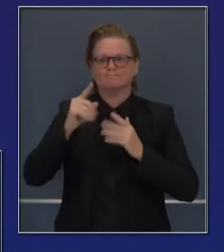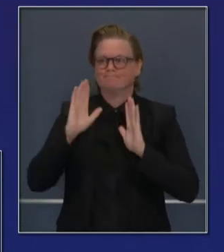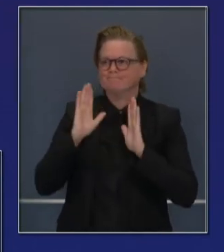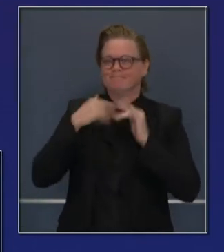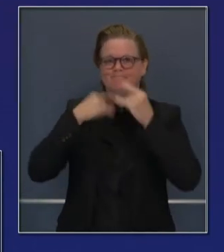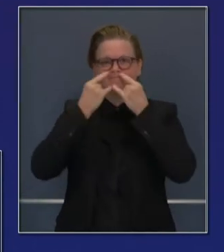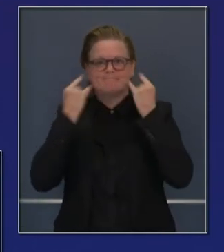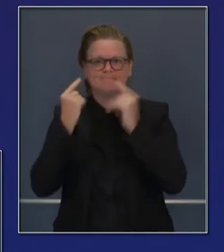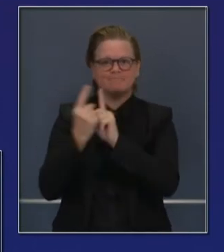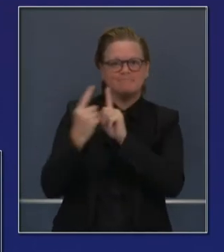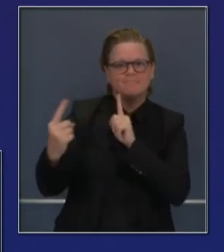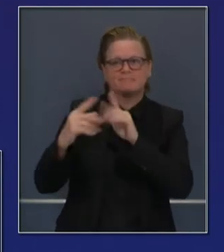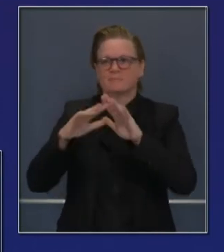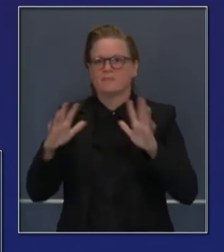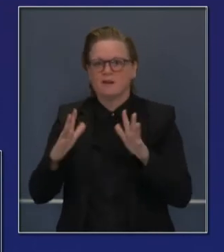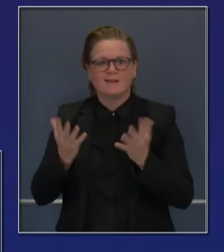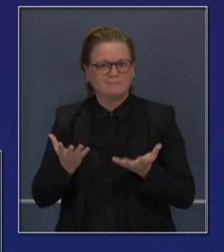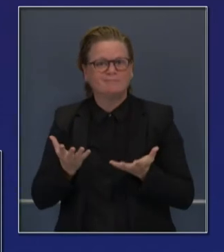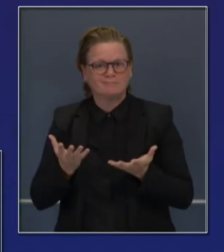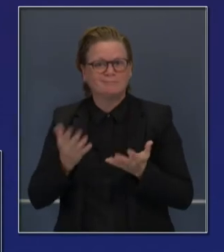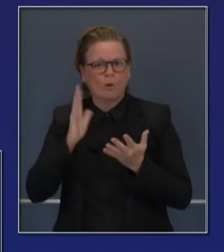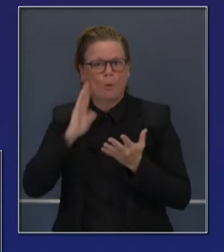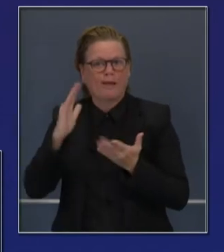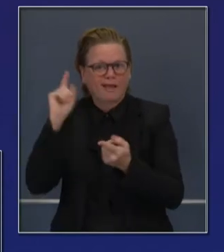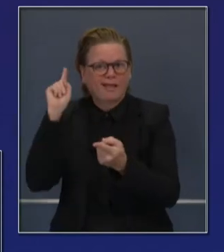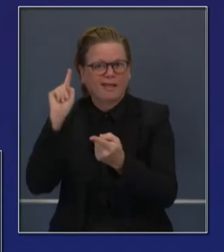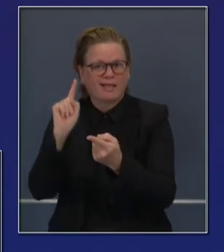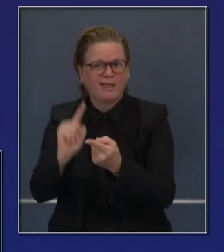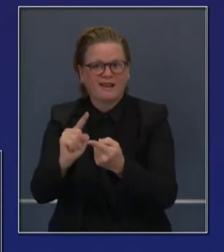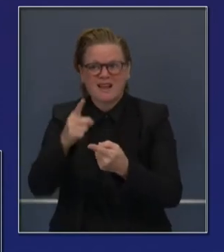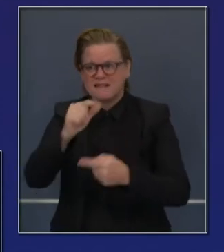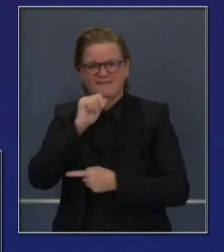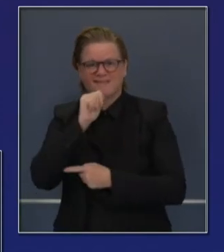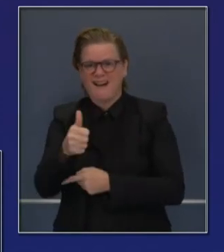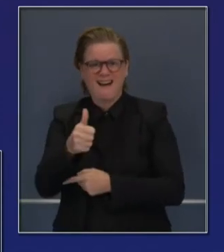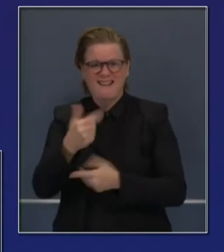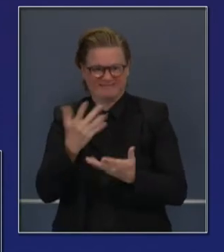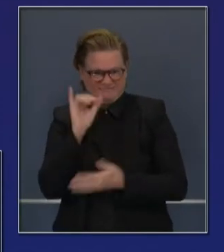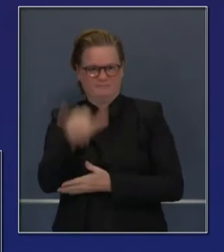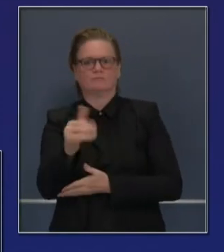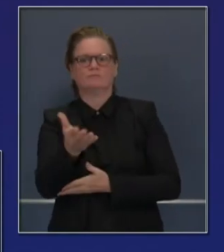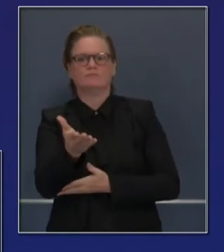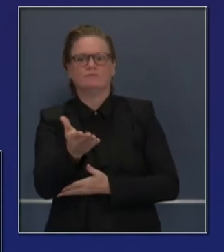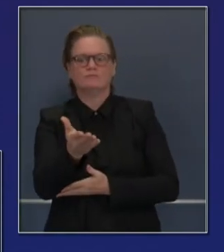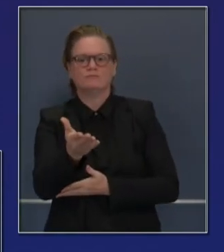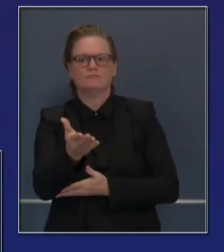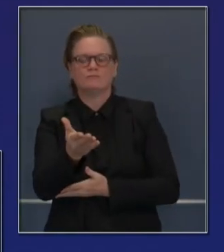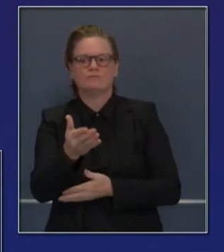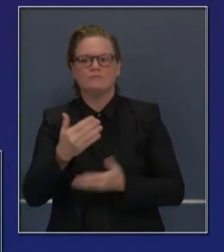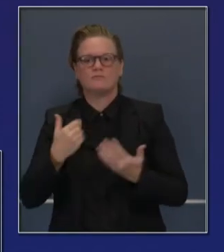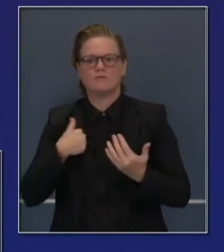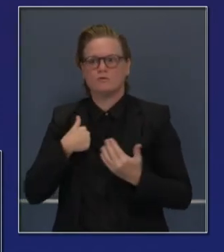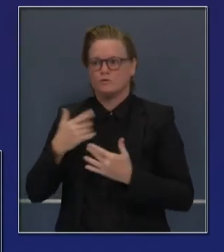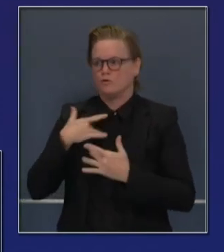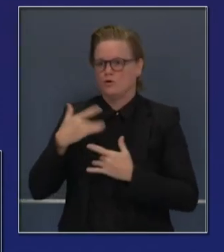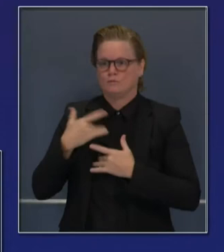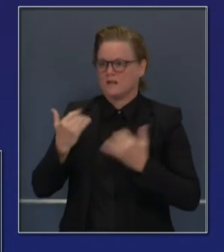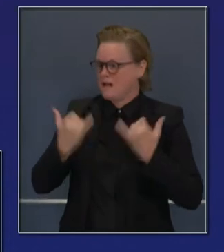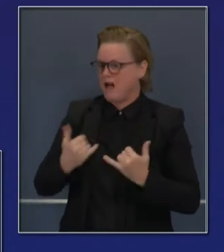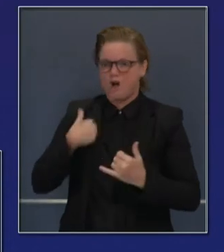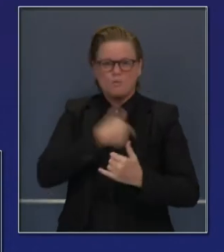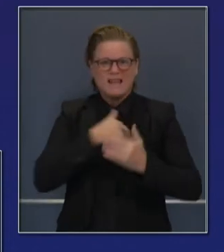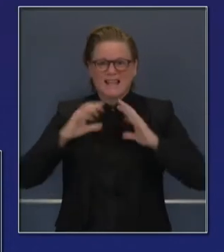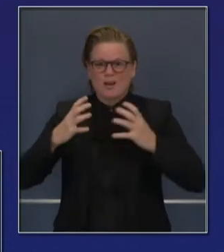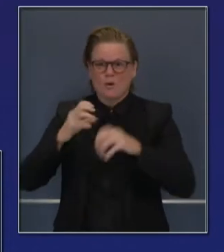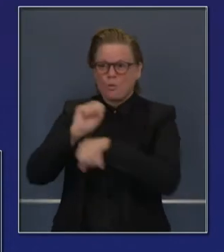this year, with modifications in terms of the work that we are currently doing. But we've been working with health officers up and